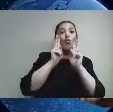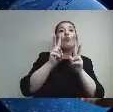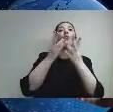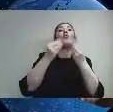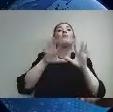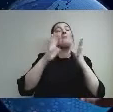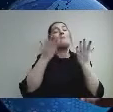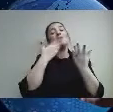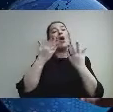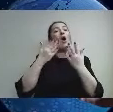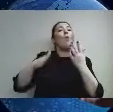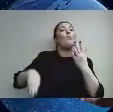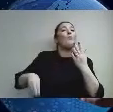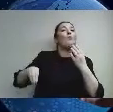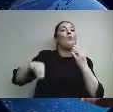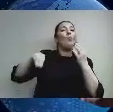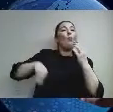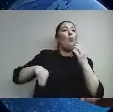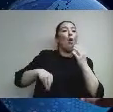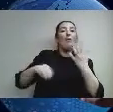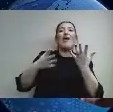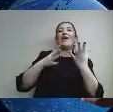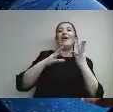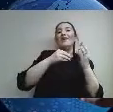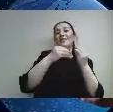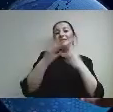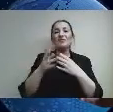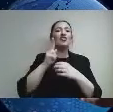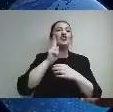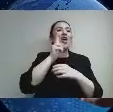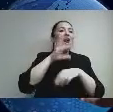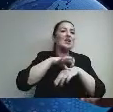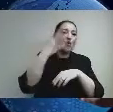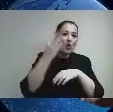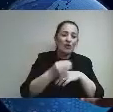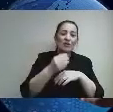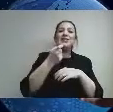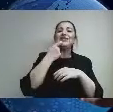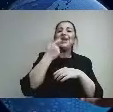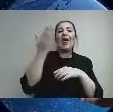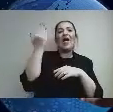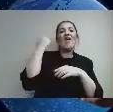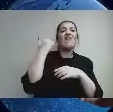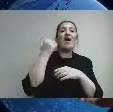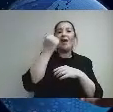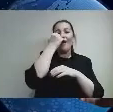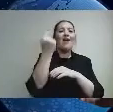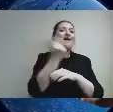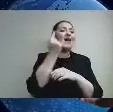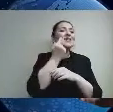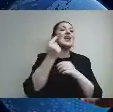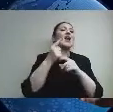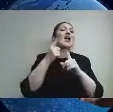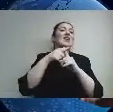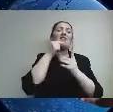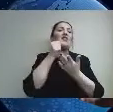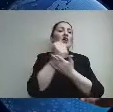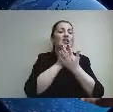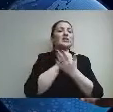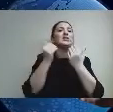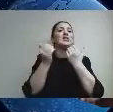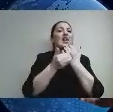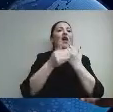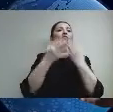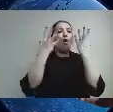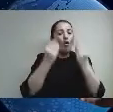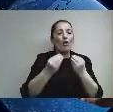dysfunction, diabetes, or people who get cancer treatment and get, for example, for a report which